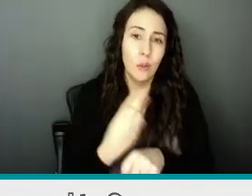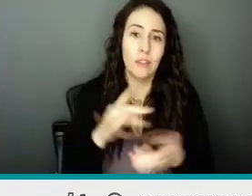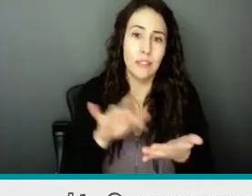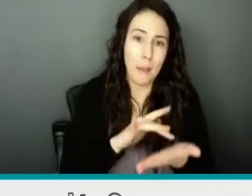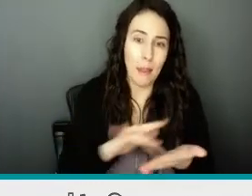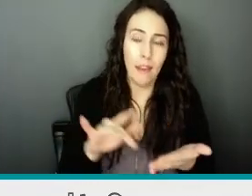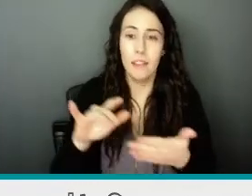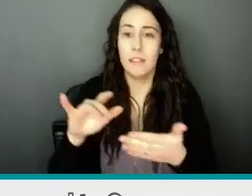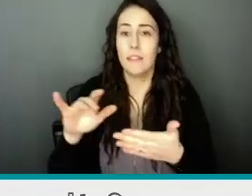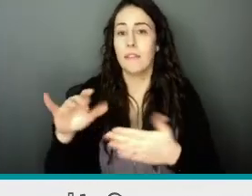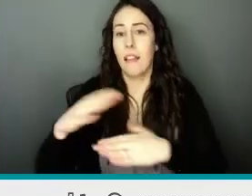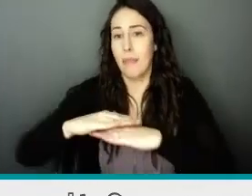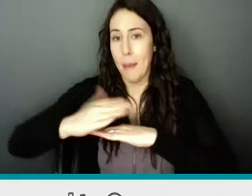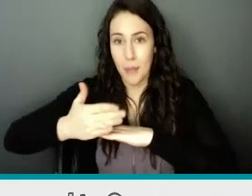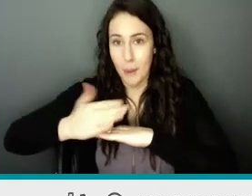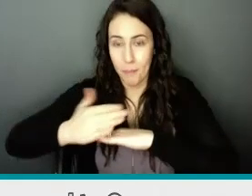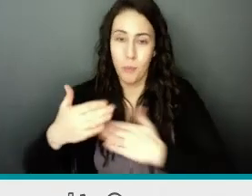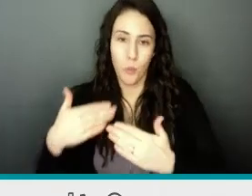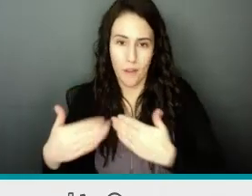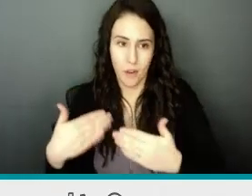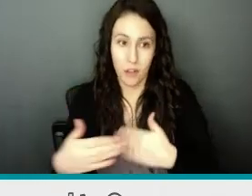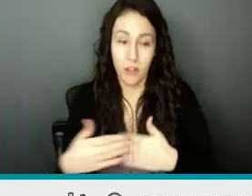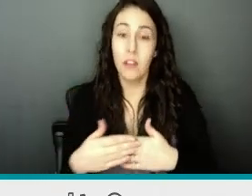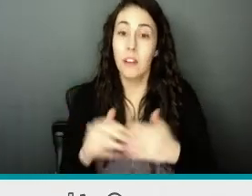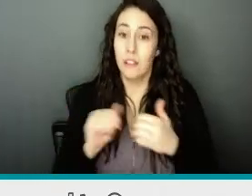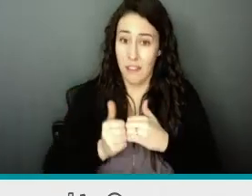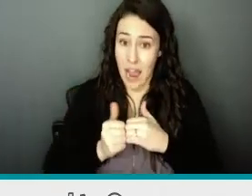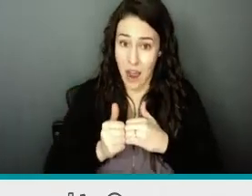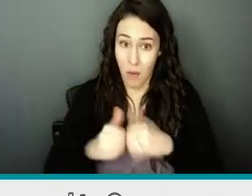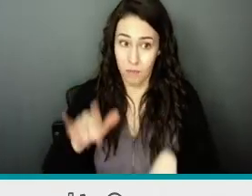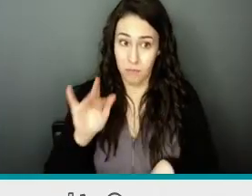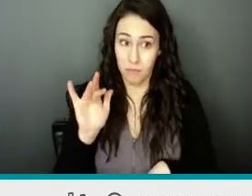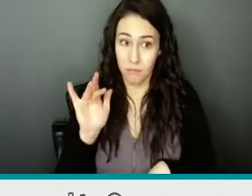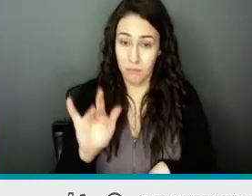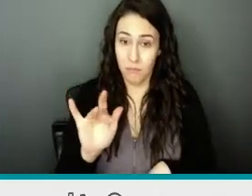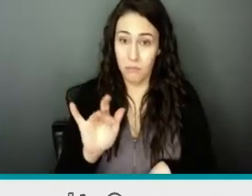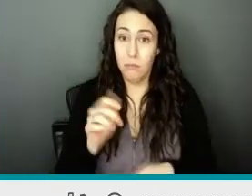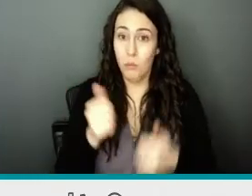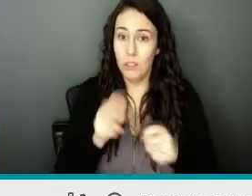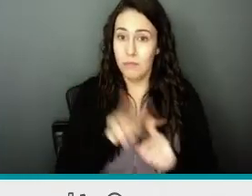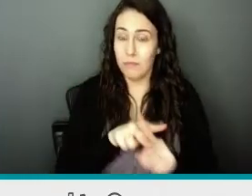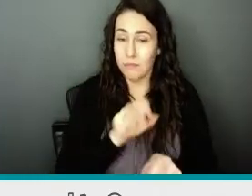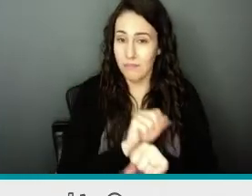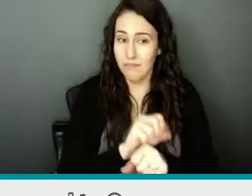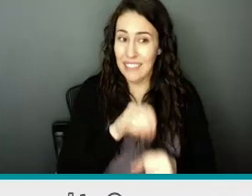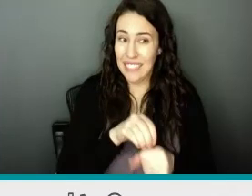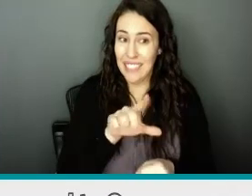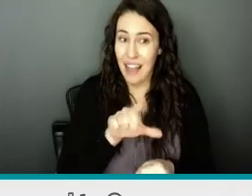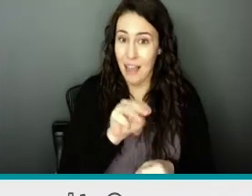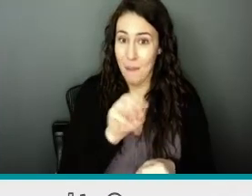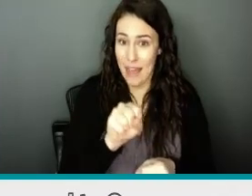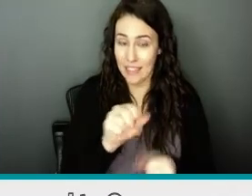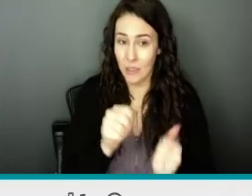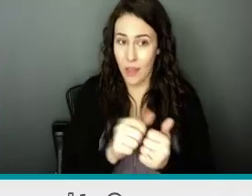have available to them. To do so, all they would have to do is either click on the assignment in their LMS that has GoReact attached to it, or